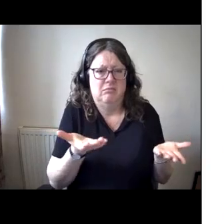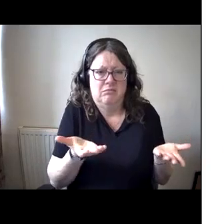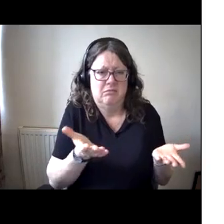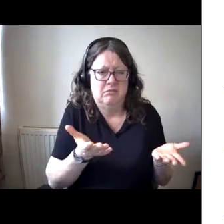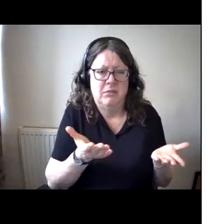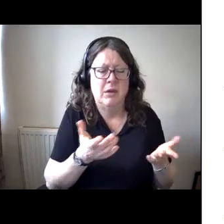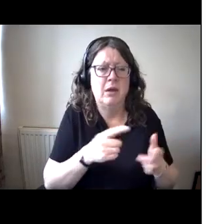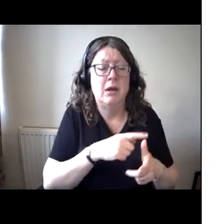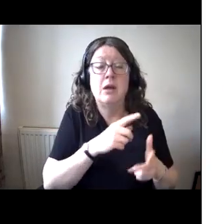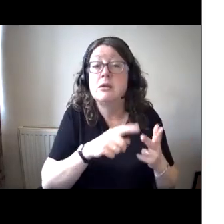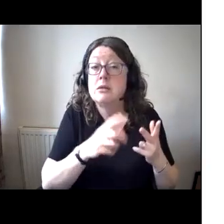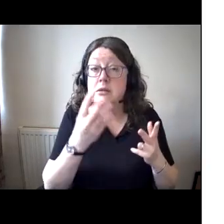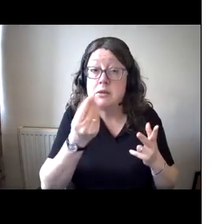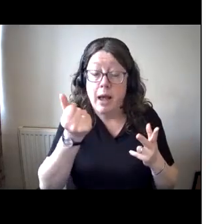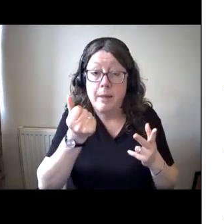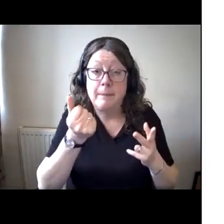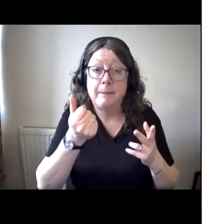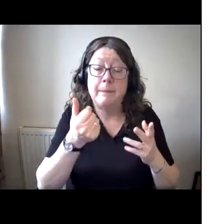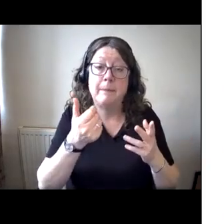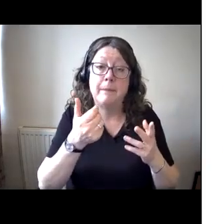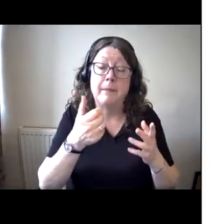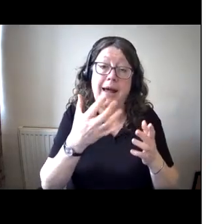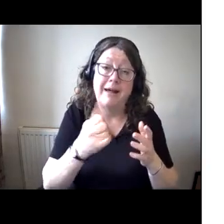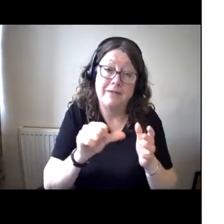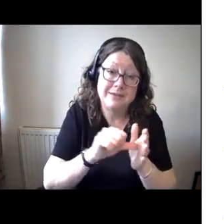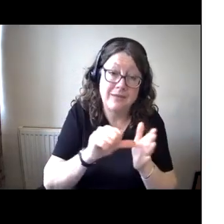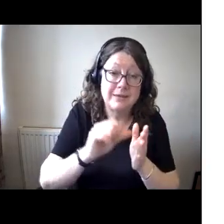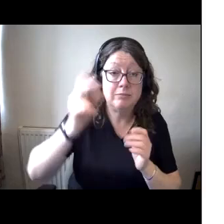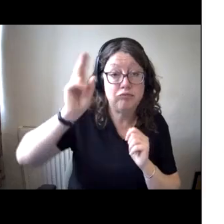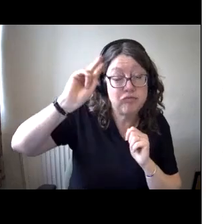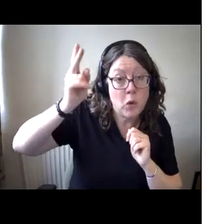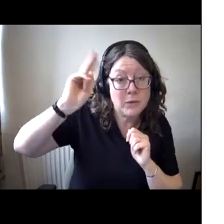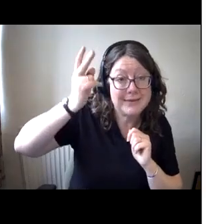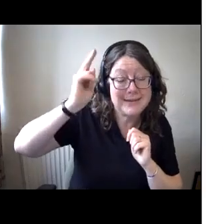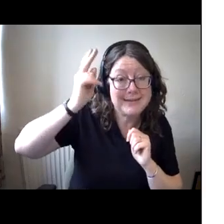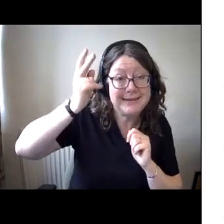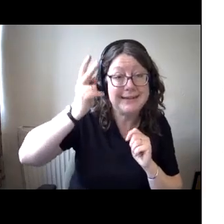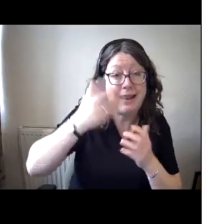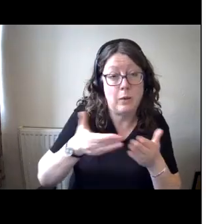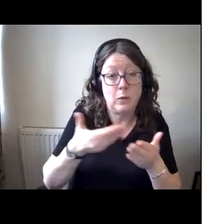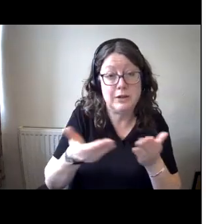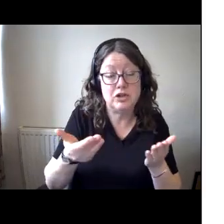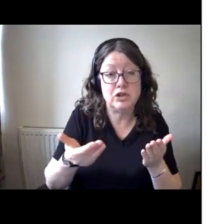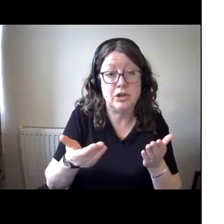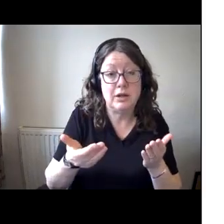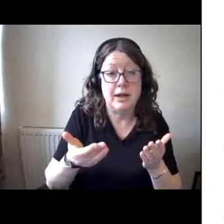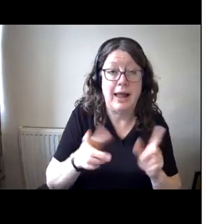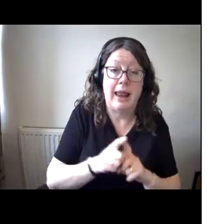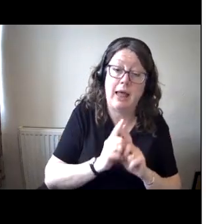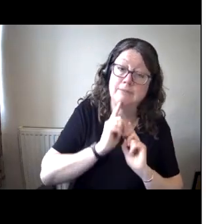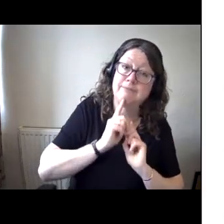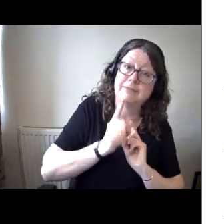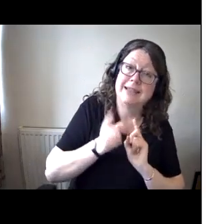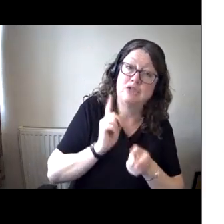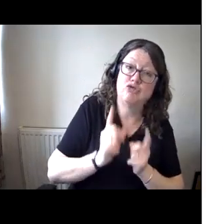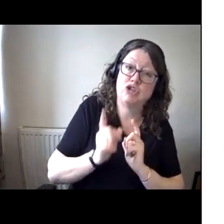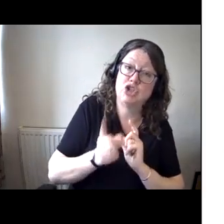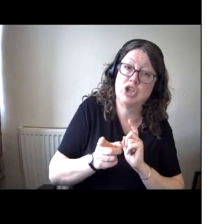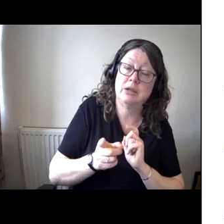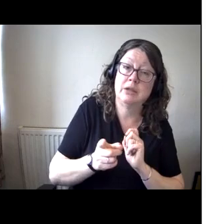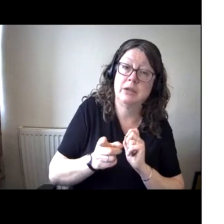information. So they might sort of need, when we ask something of them, when we give them an instruction, they might just need a little bit longer